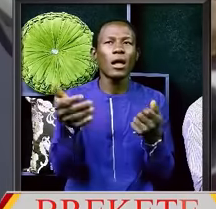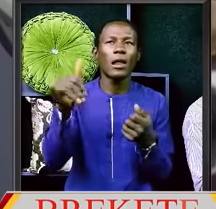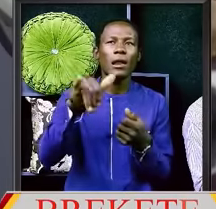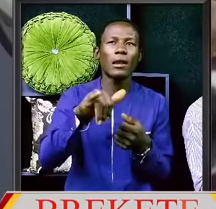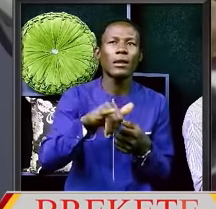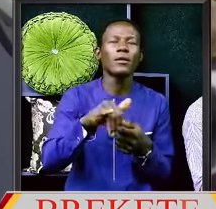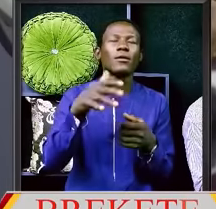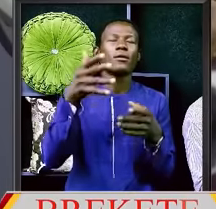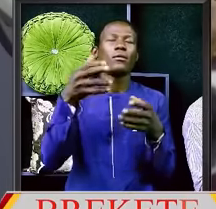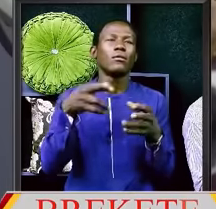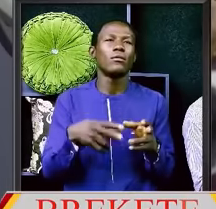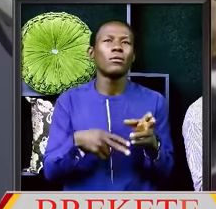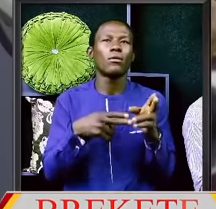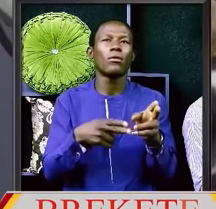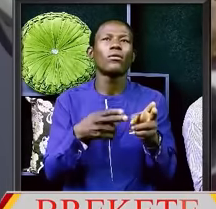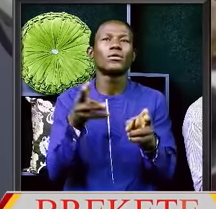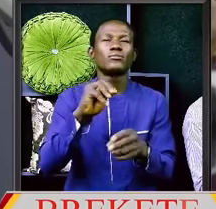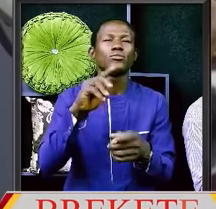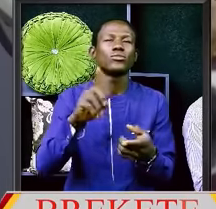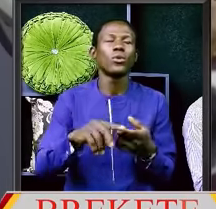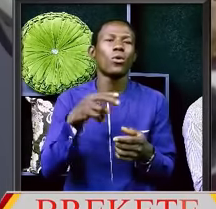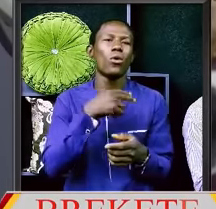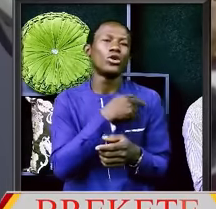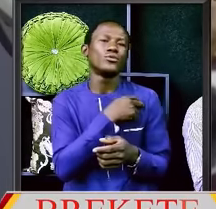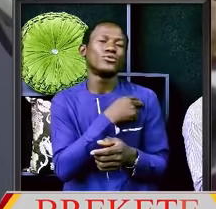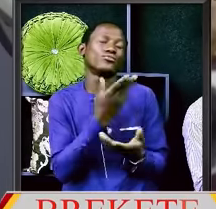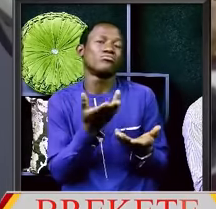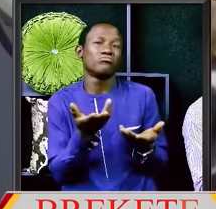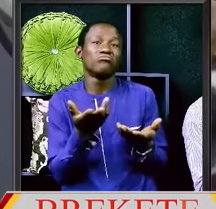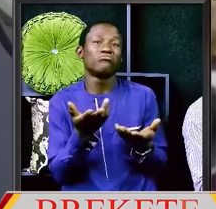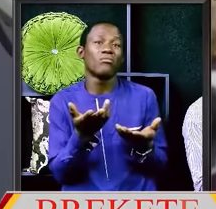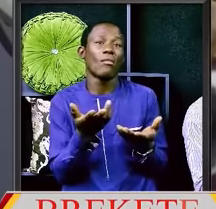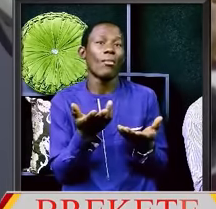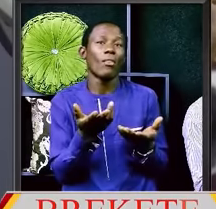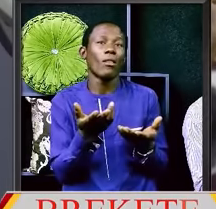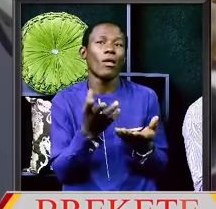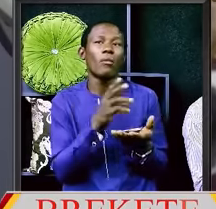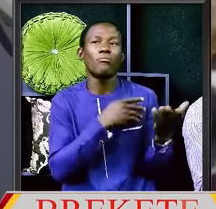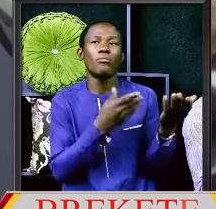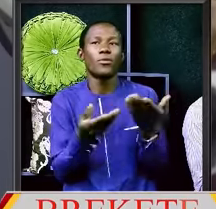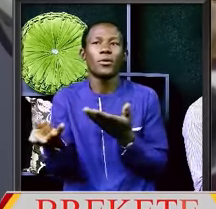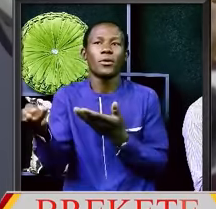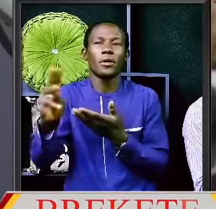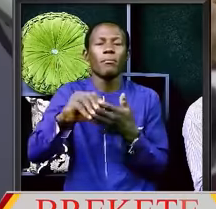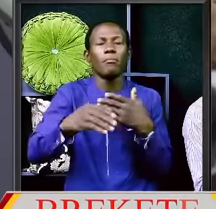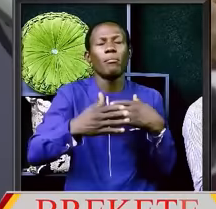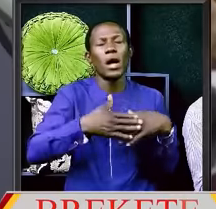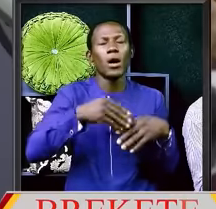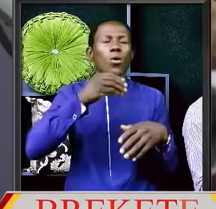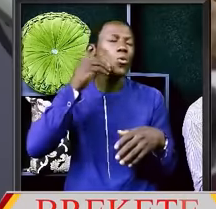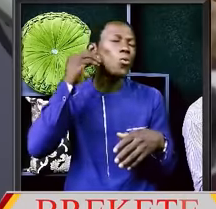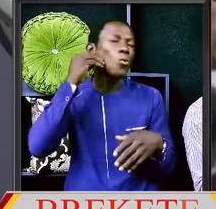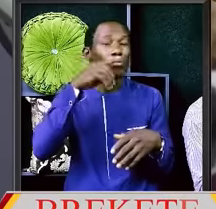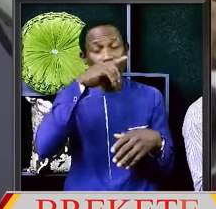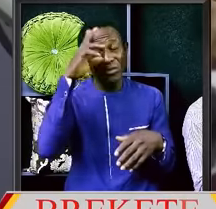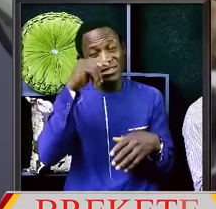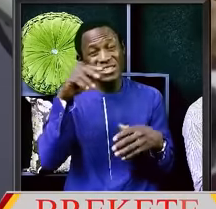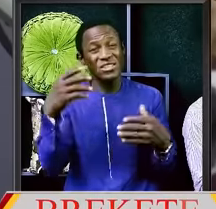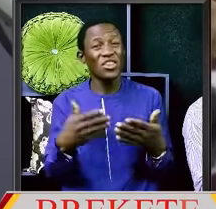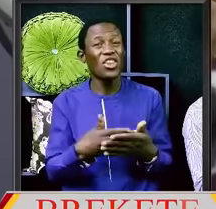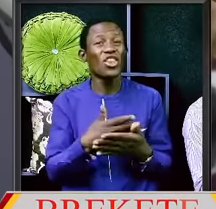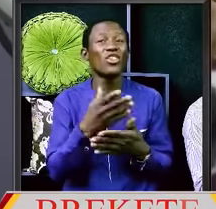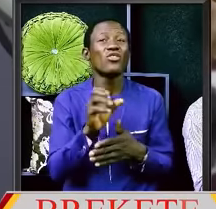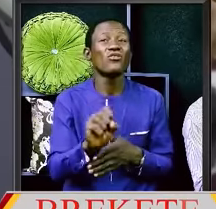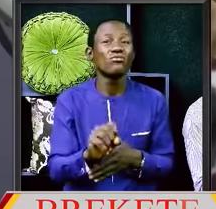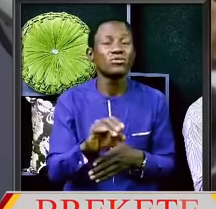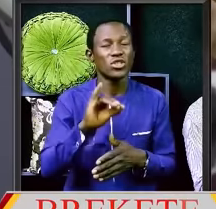stabbed, Mohbad was stabbed, is coming from a different part of people on social media claiming justice. Because they are using it to gather